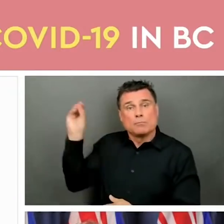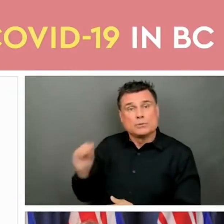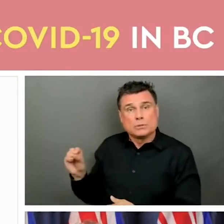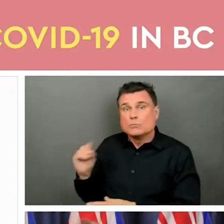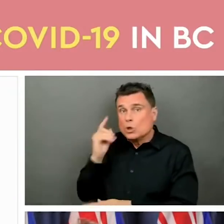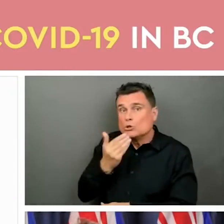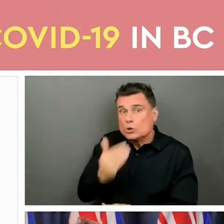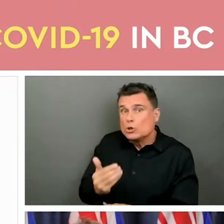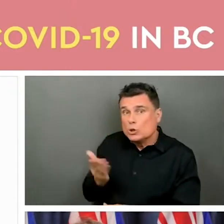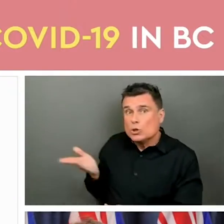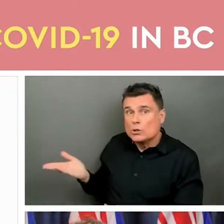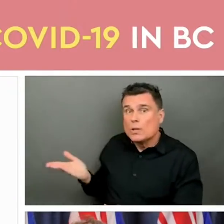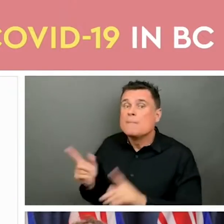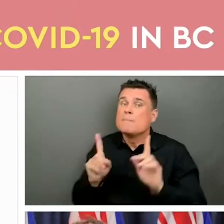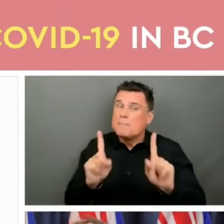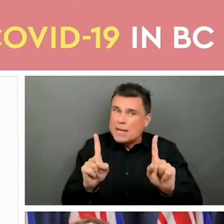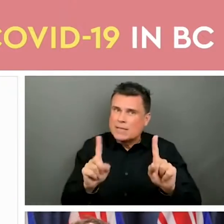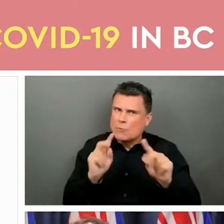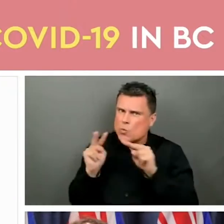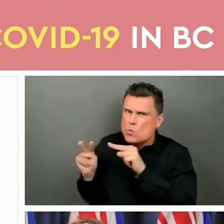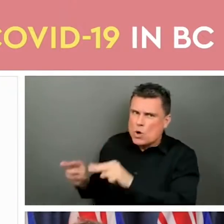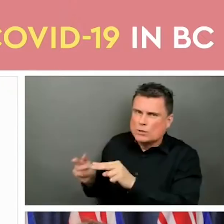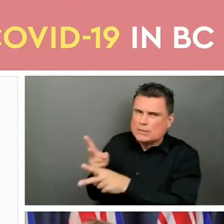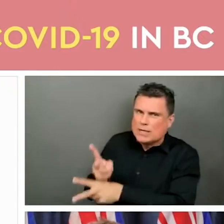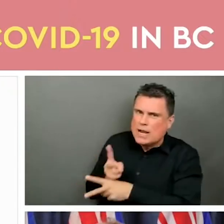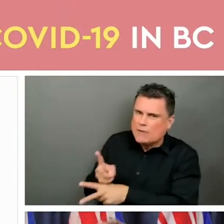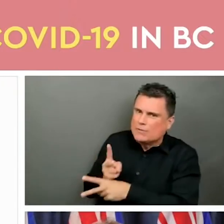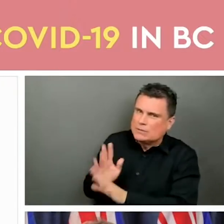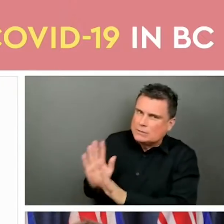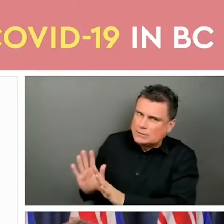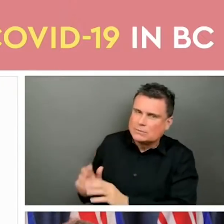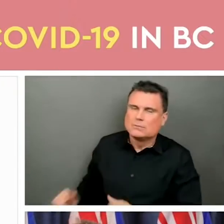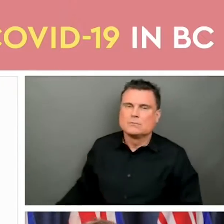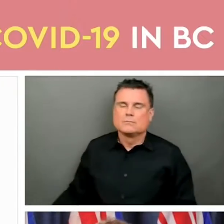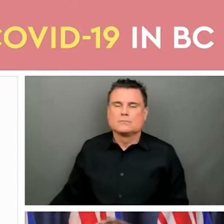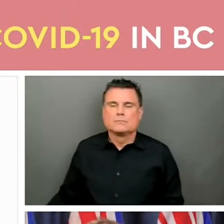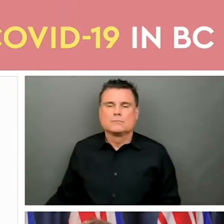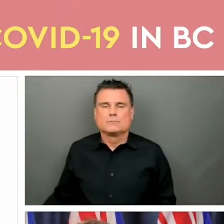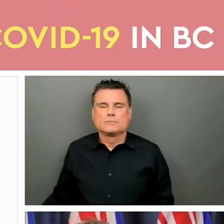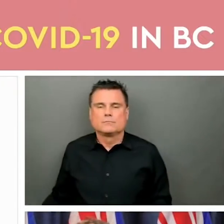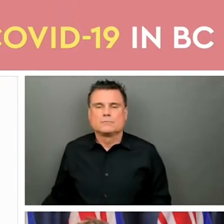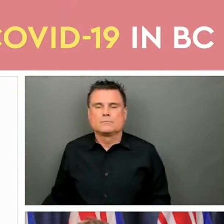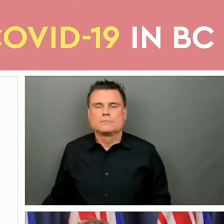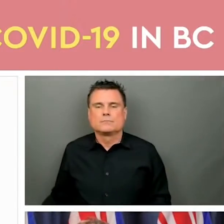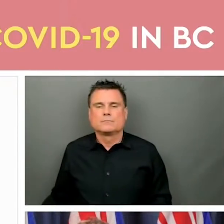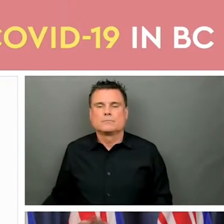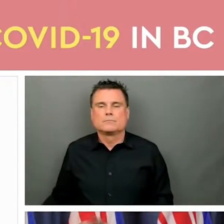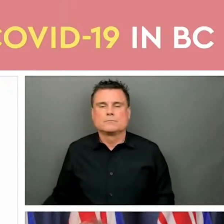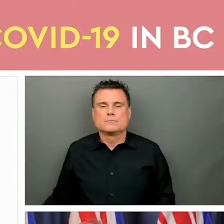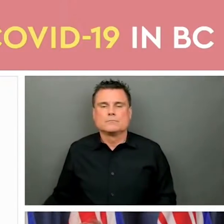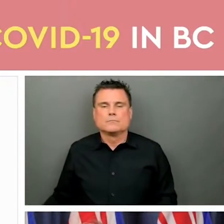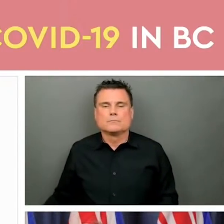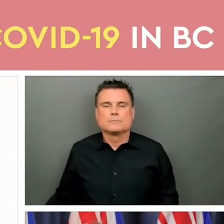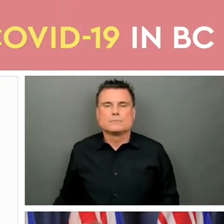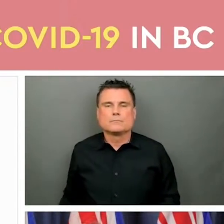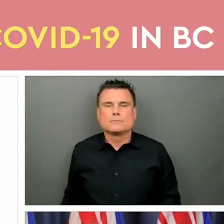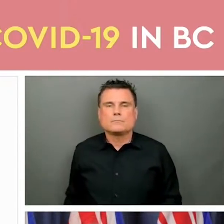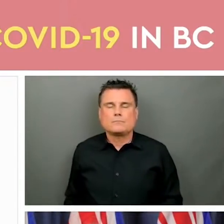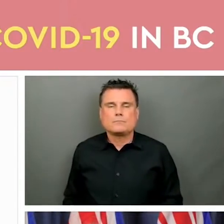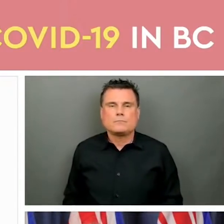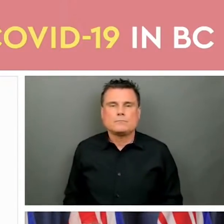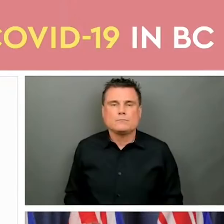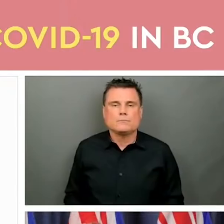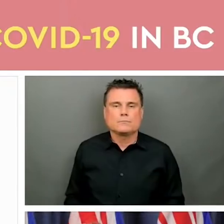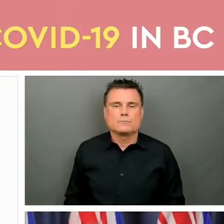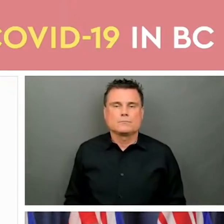in critical care. The next page talks about sub-regionally, where we're operating right now at 95% plus